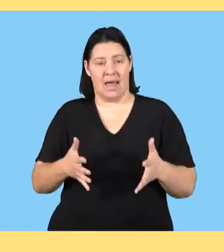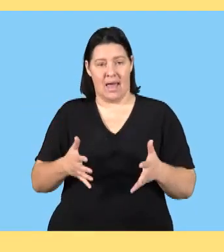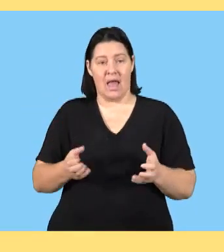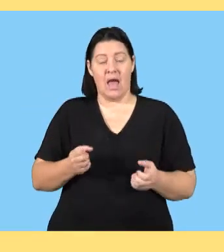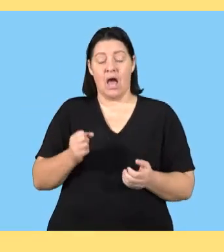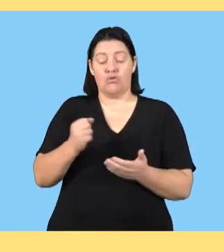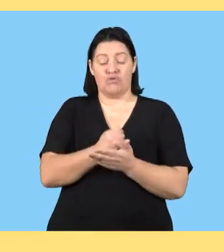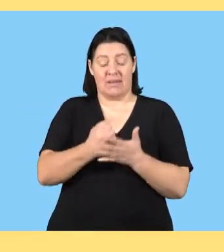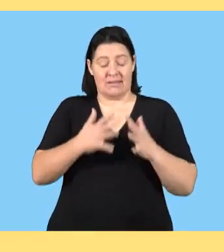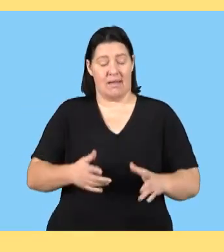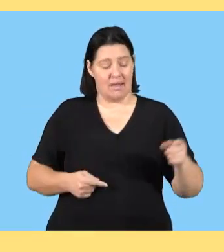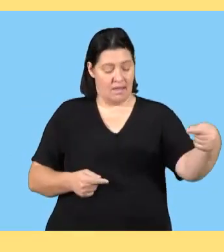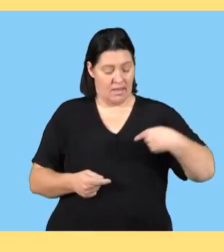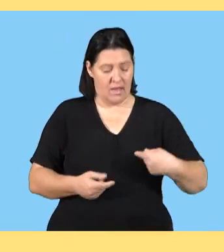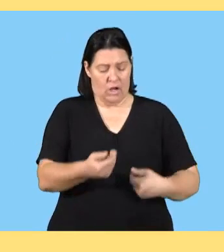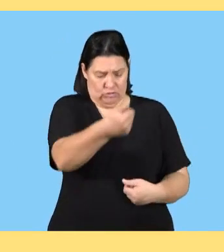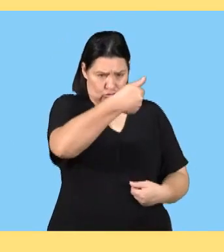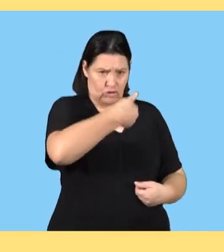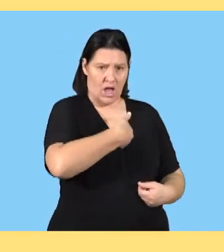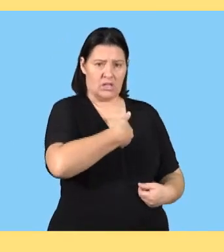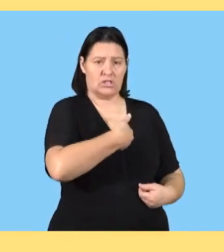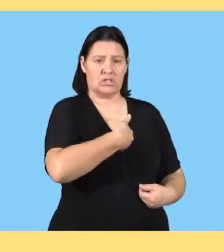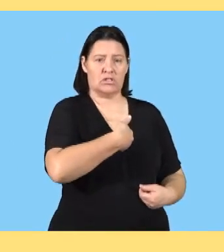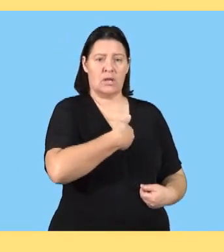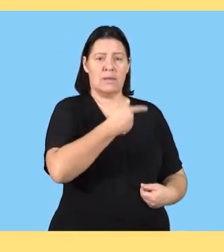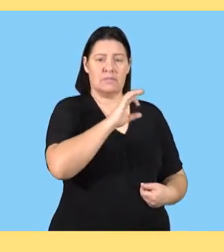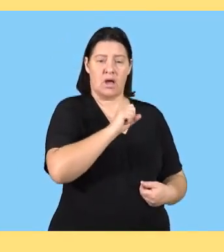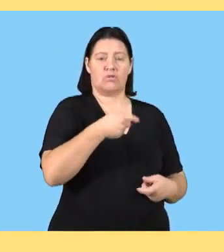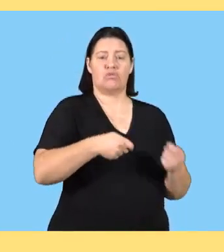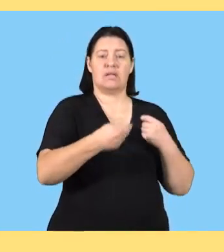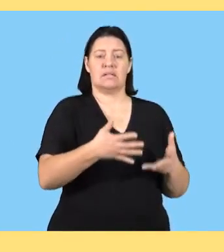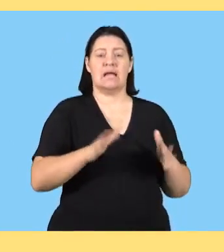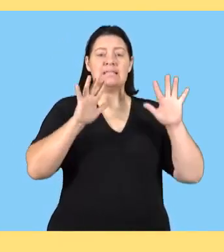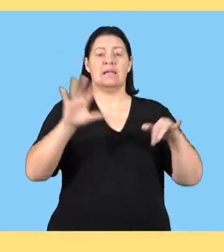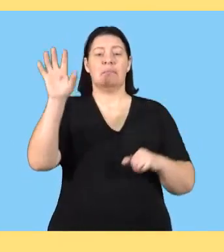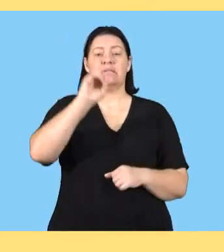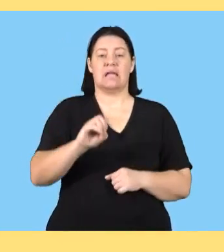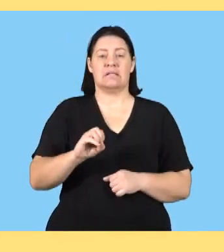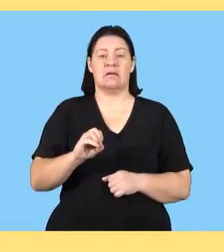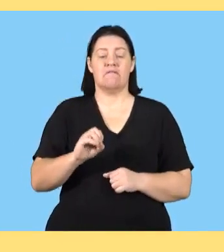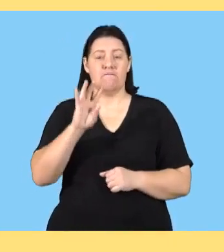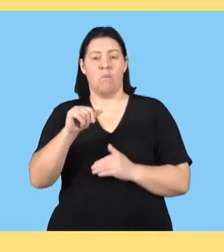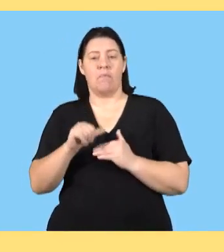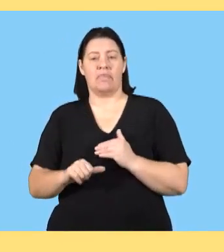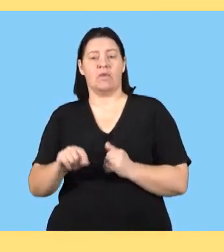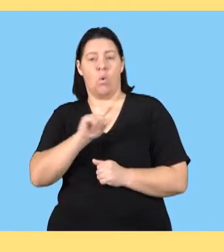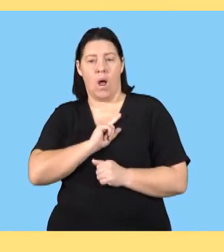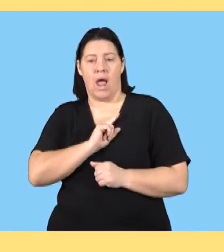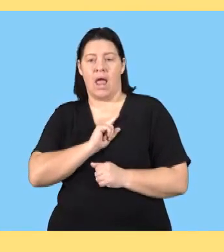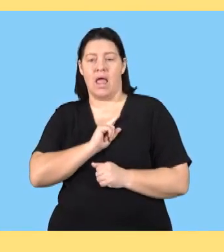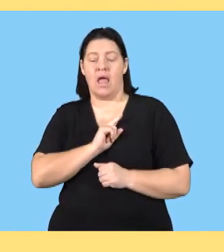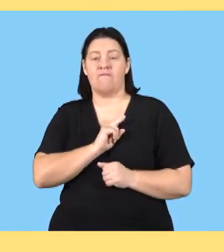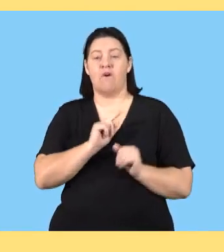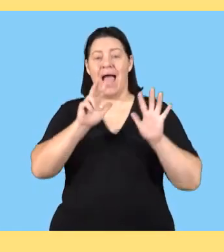a creditor, charged Bismarck Traders with 10% interest per annum for 4 months on their